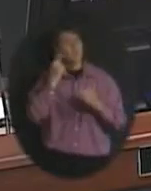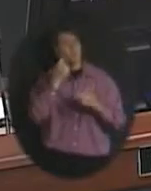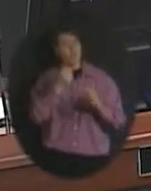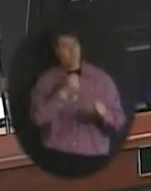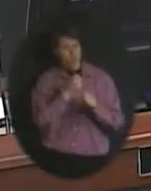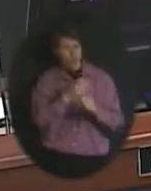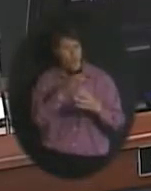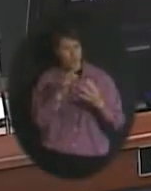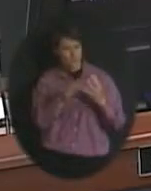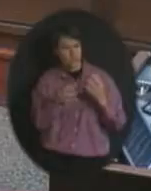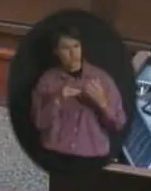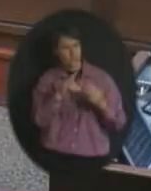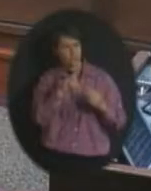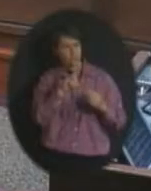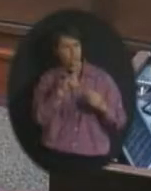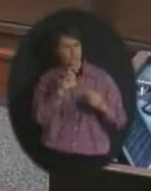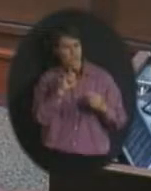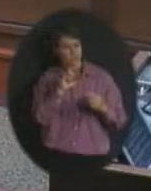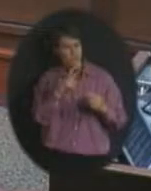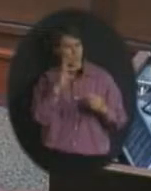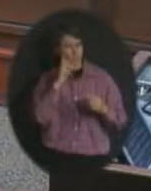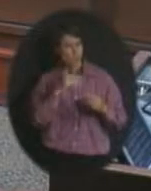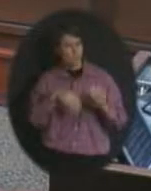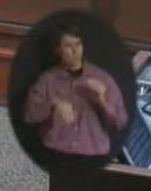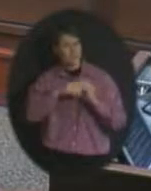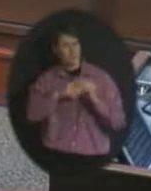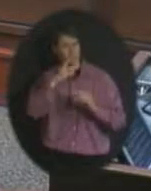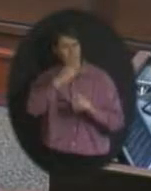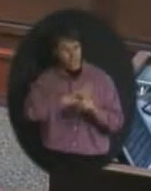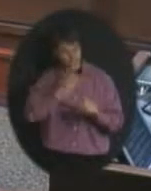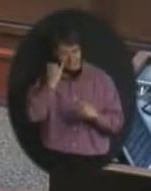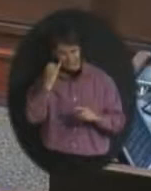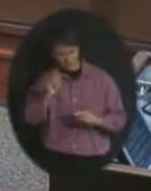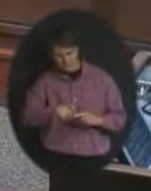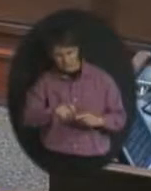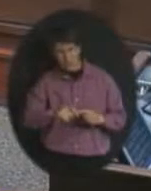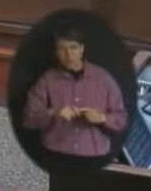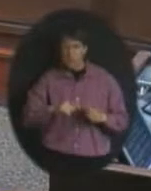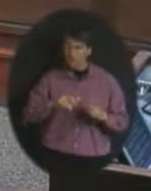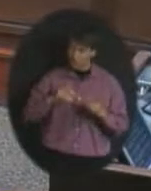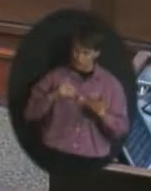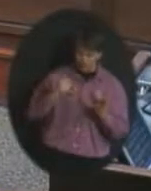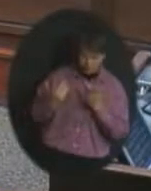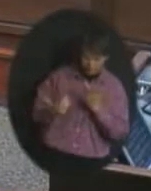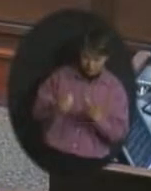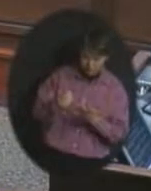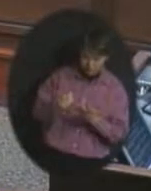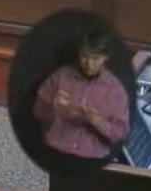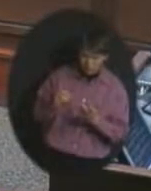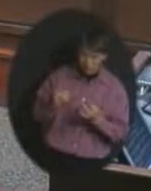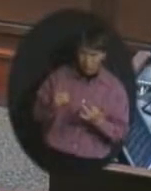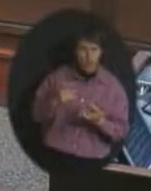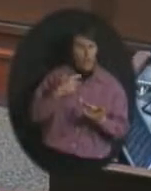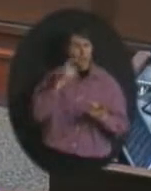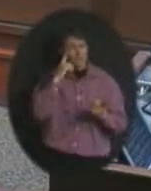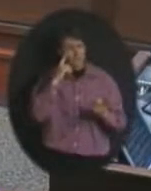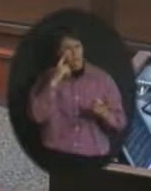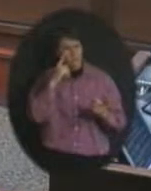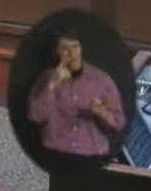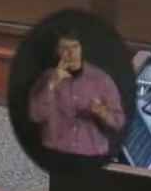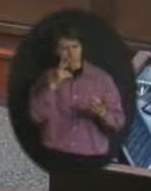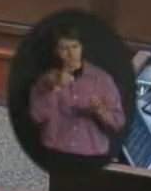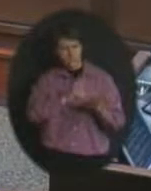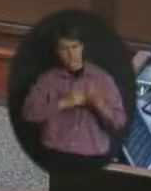additional 180 days. And how far into that listing agreement are we? Maybe signed in